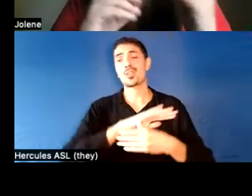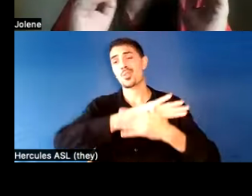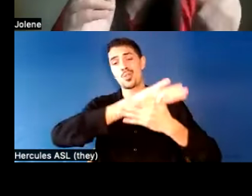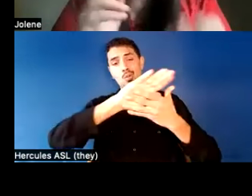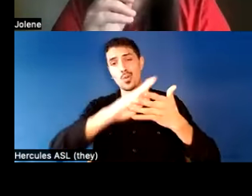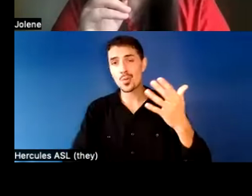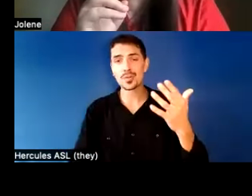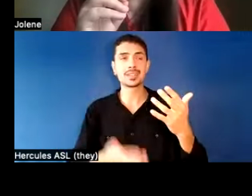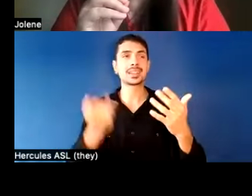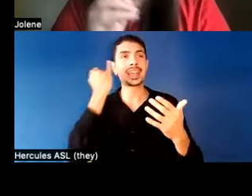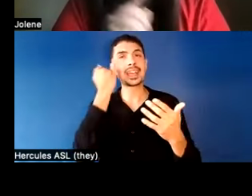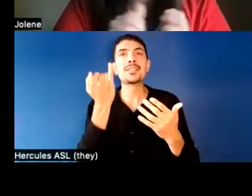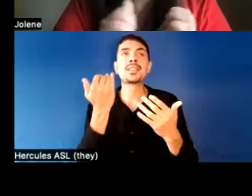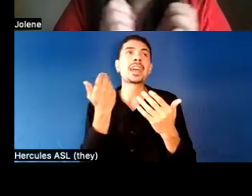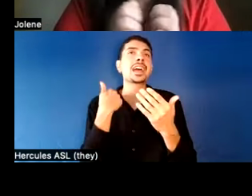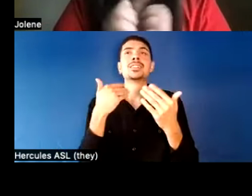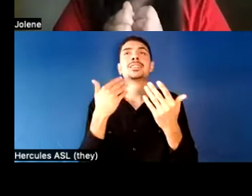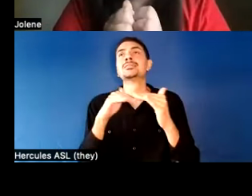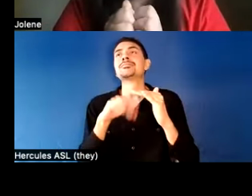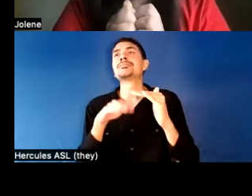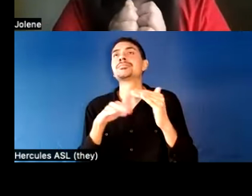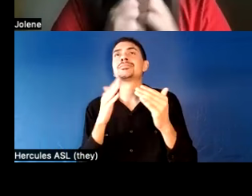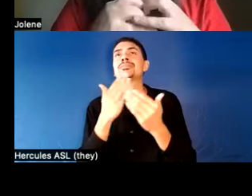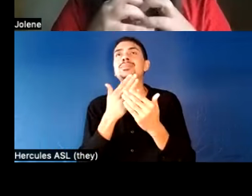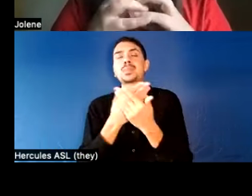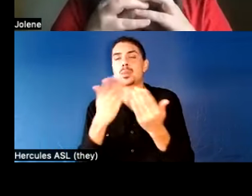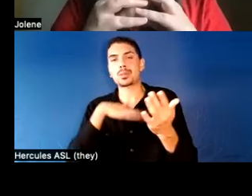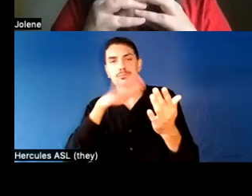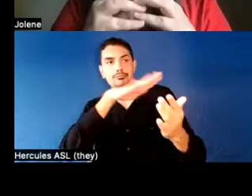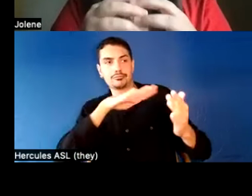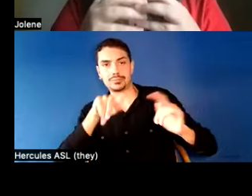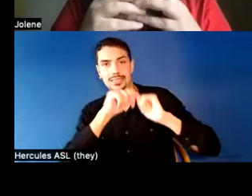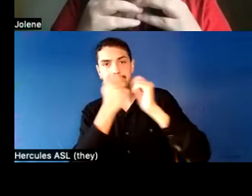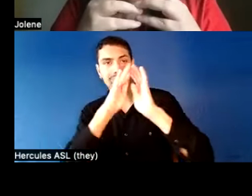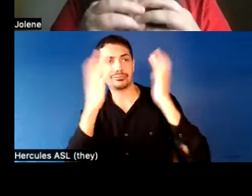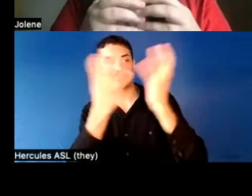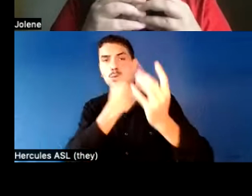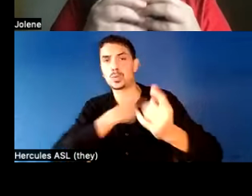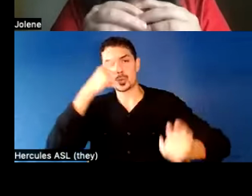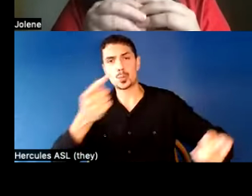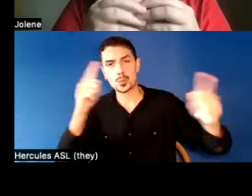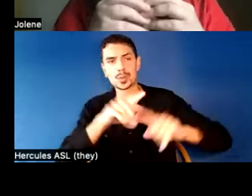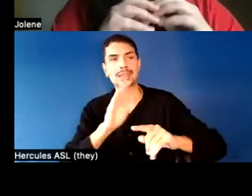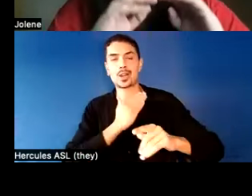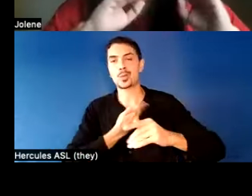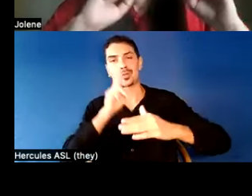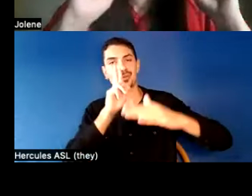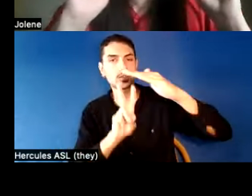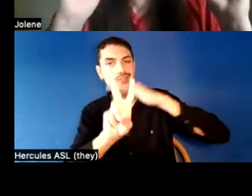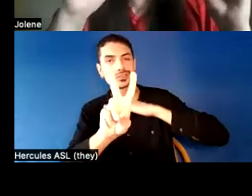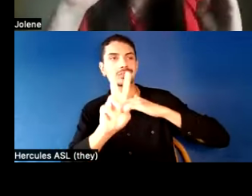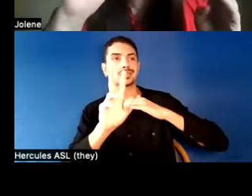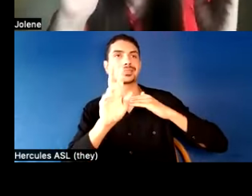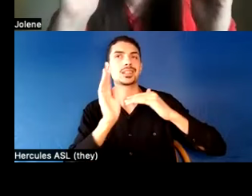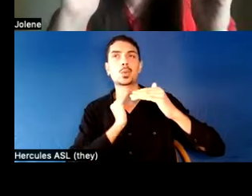together with some level of, these are what we have agreed to, and these are those visions and those values that guide us, whether or